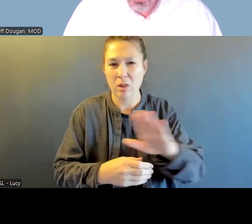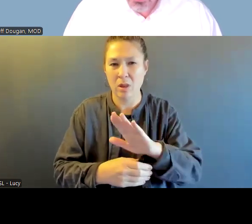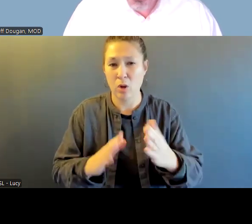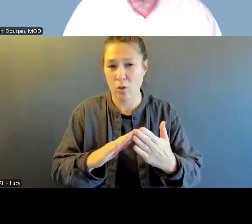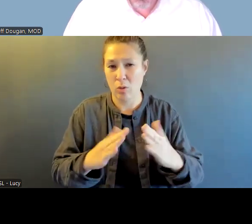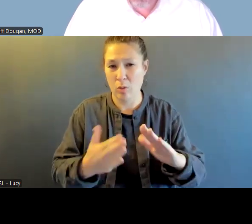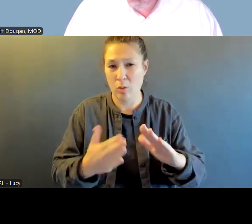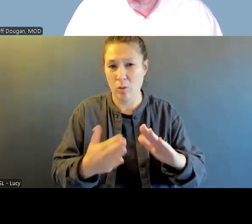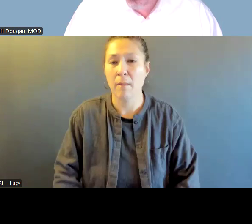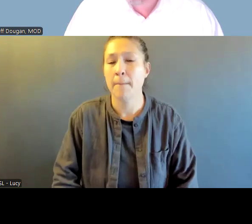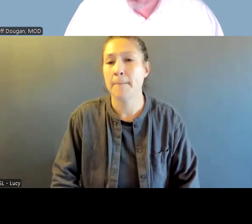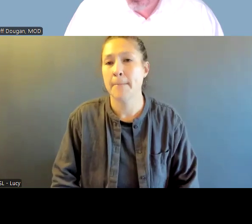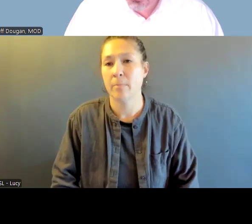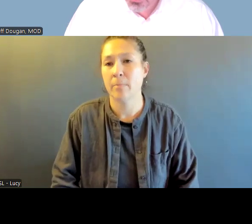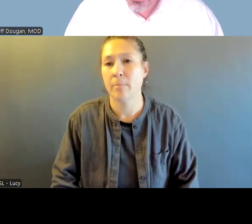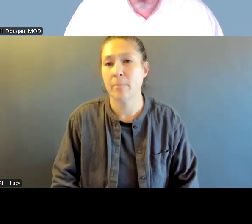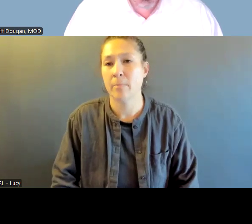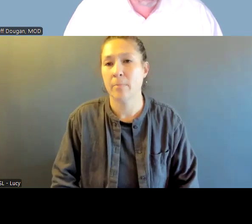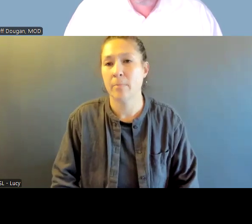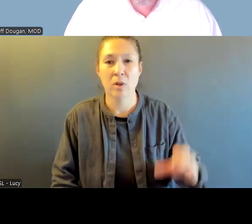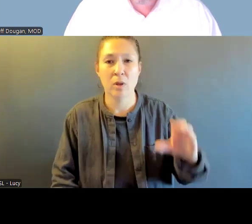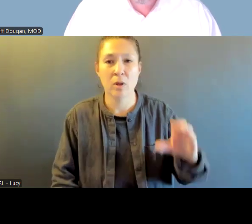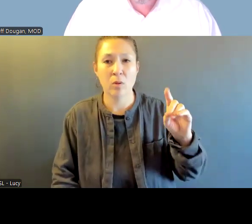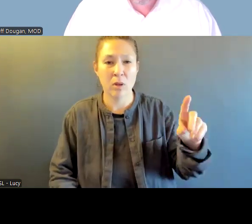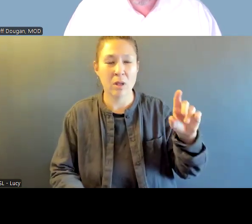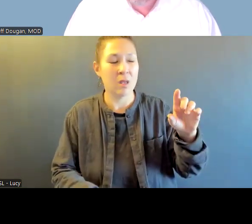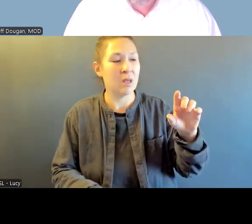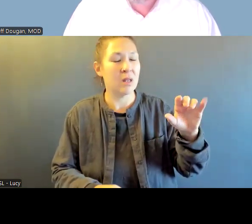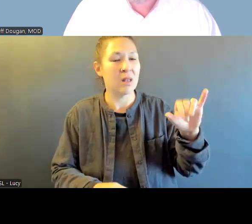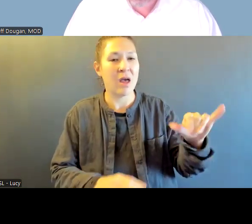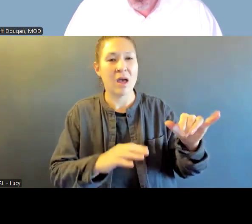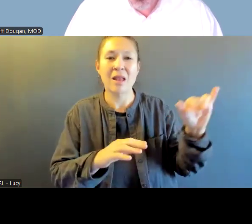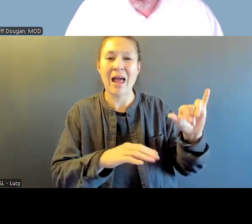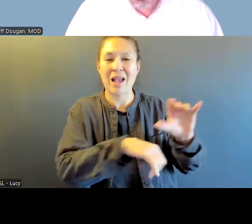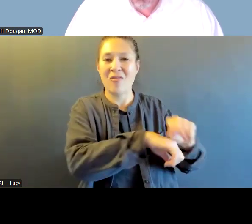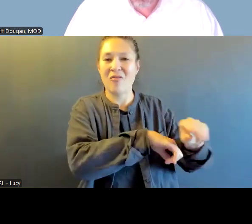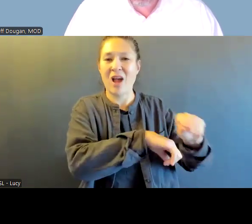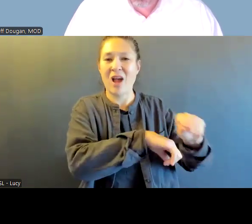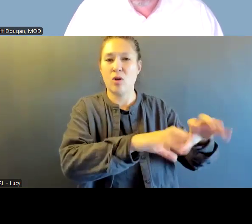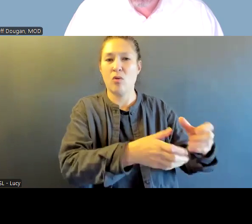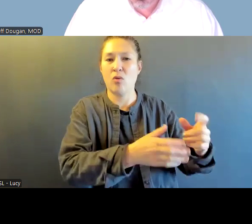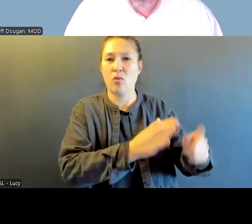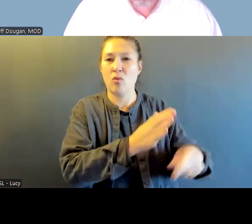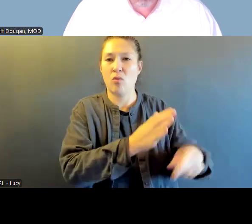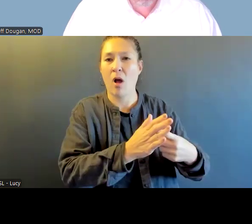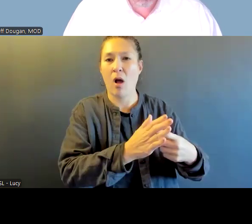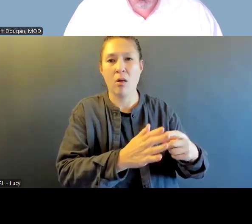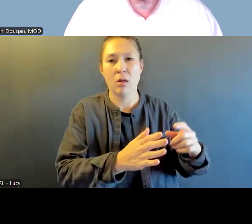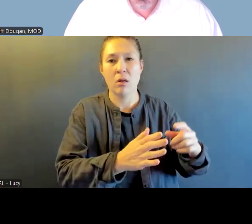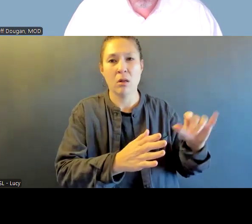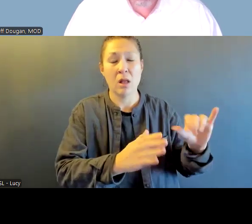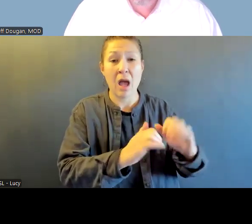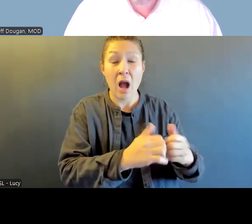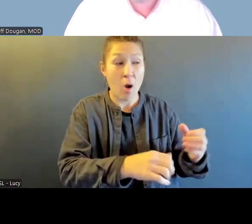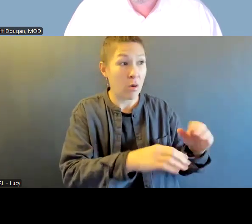First and foremost, CODs act as an advisory bodies to their municipality. They offer recommendations on improving accessibility in local